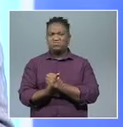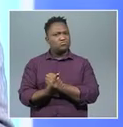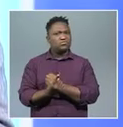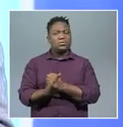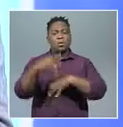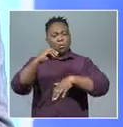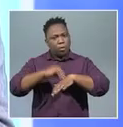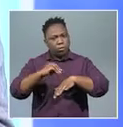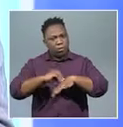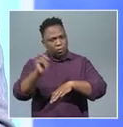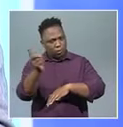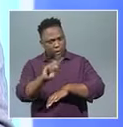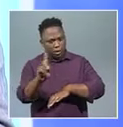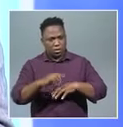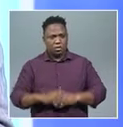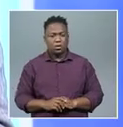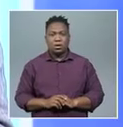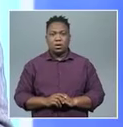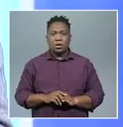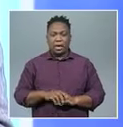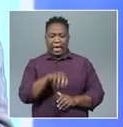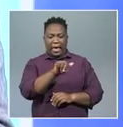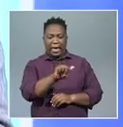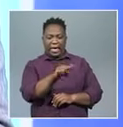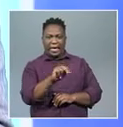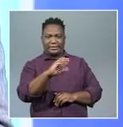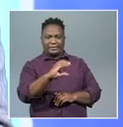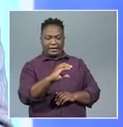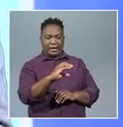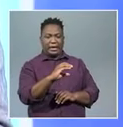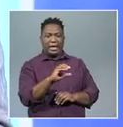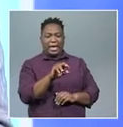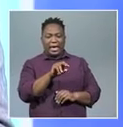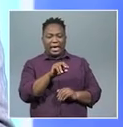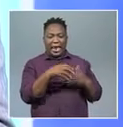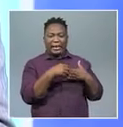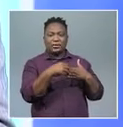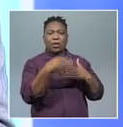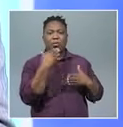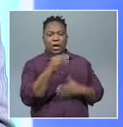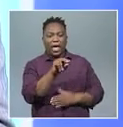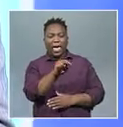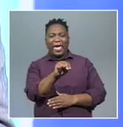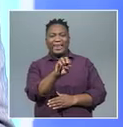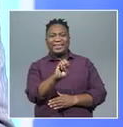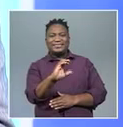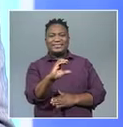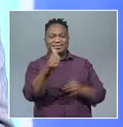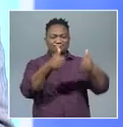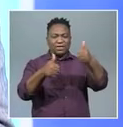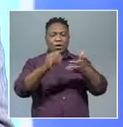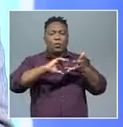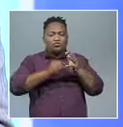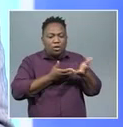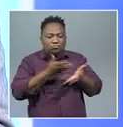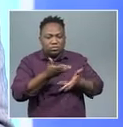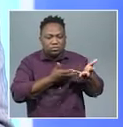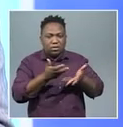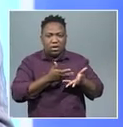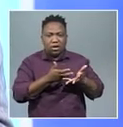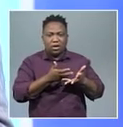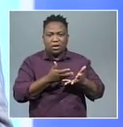was we tried to speak to our leadership, National Executive Committee, and they didn't want to